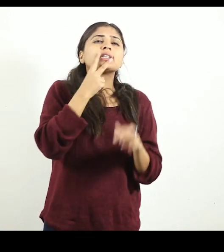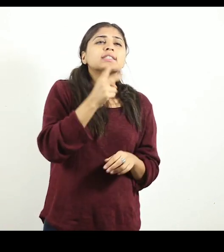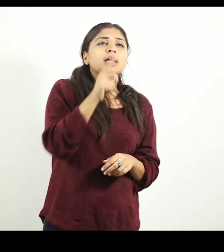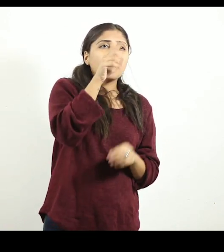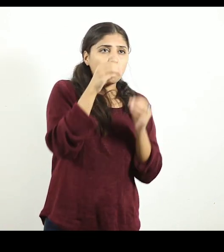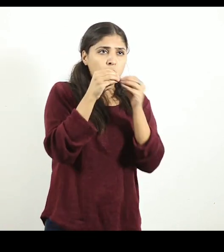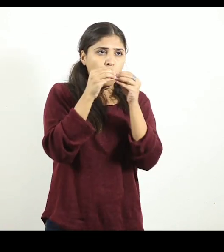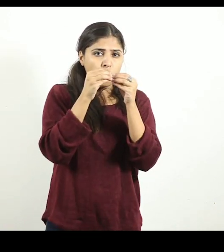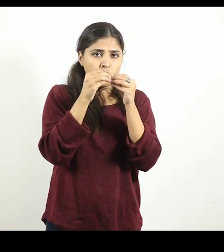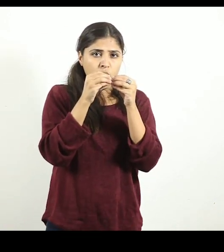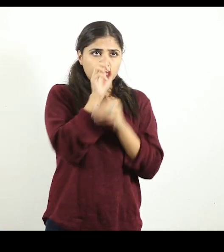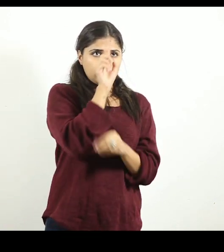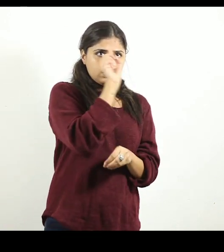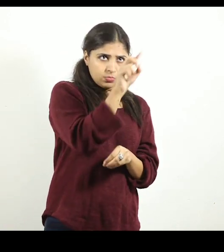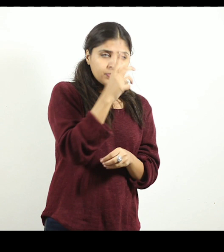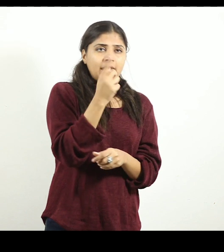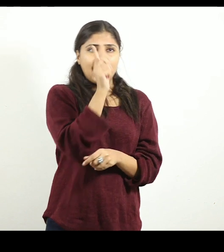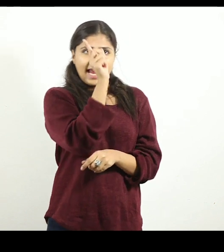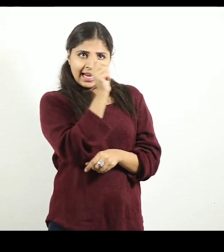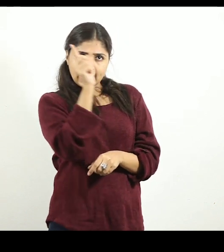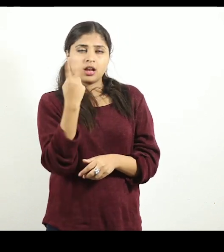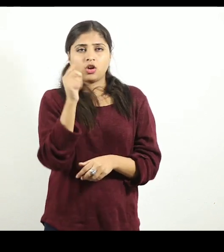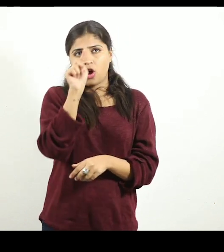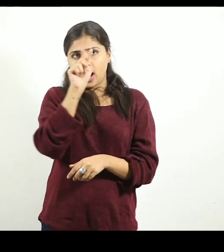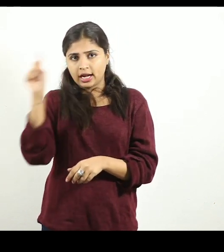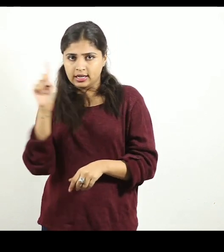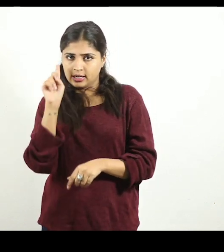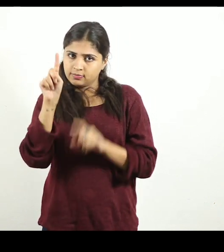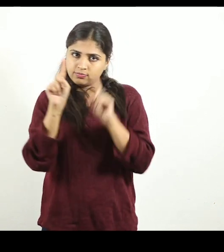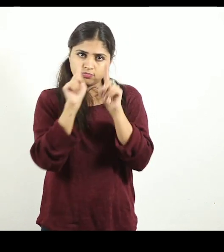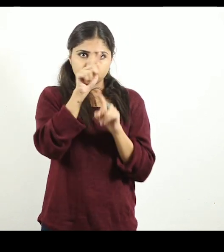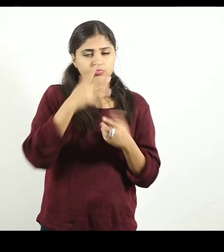underline commands. The selected command will be applied.